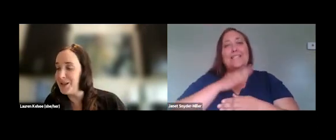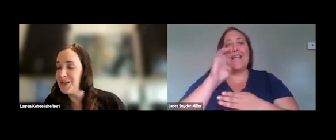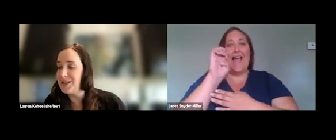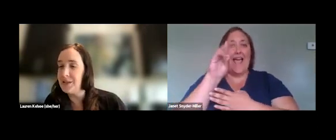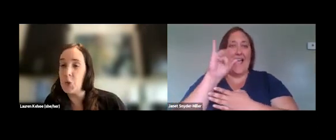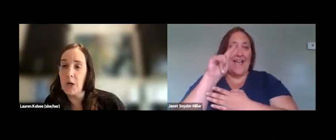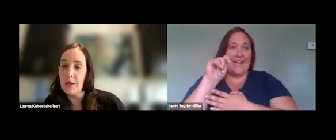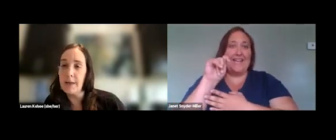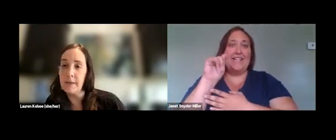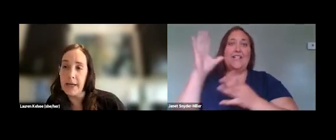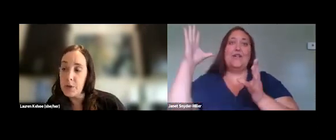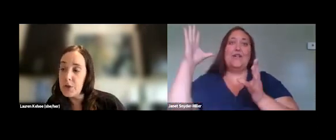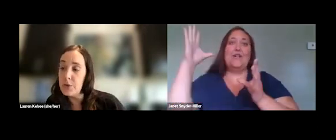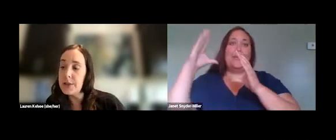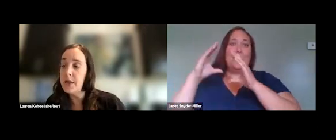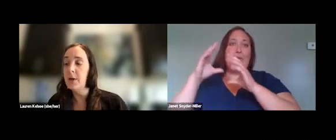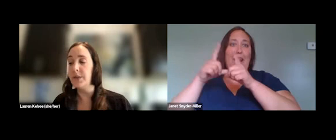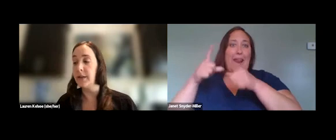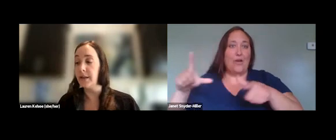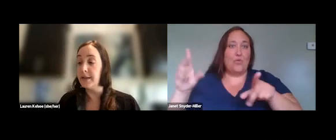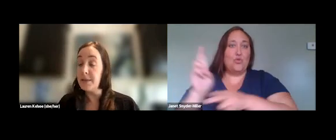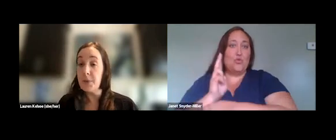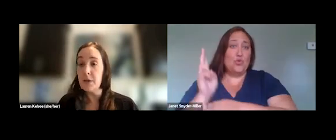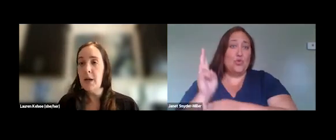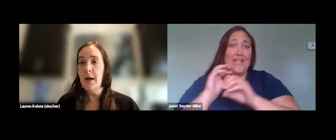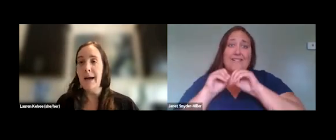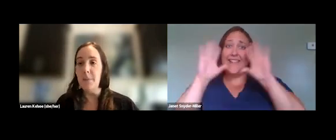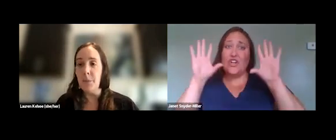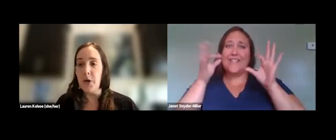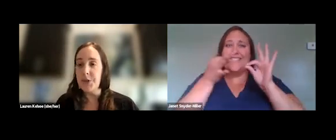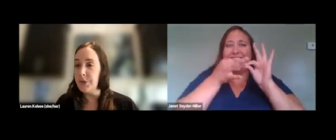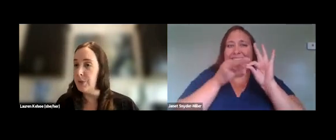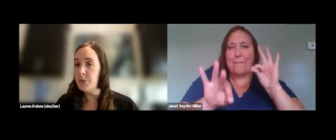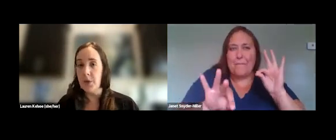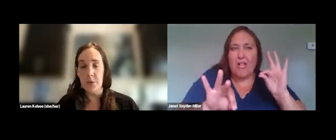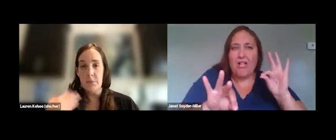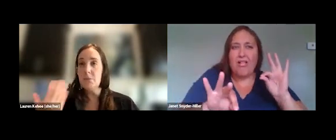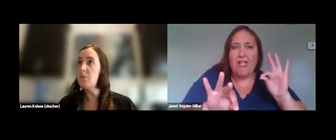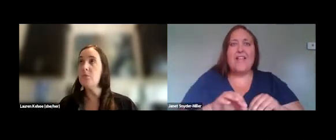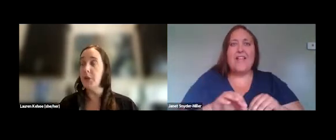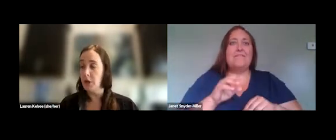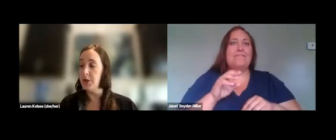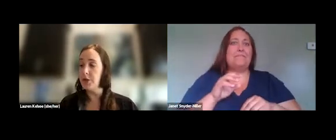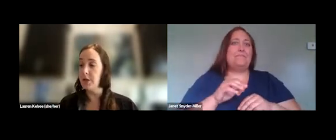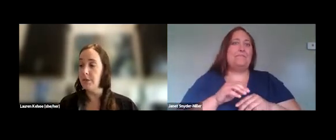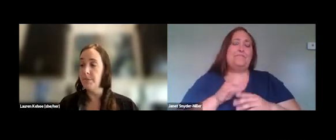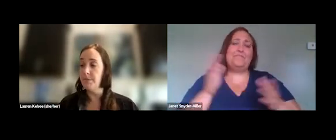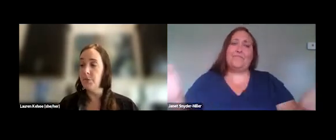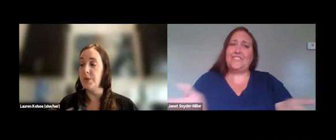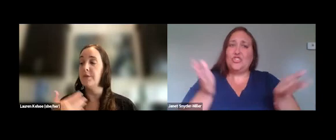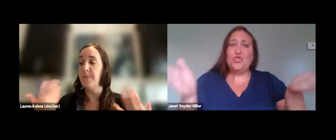and other things to ensure that the language used was clear and simple. And we also, encourage